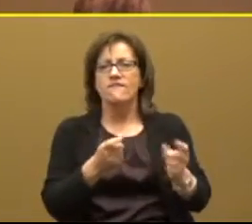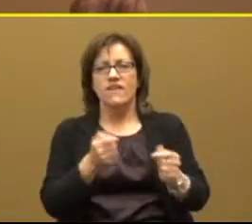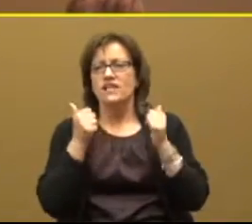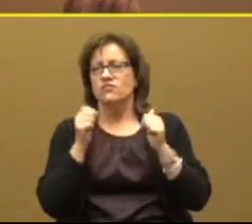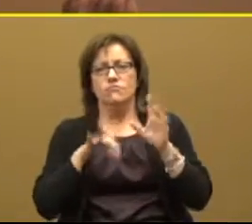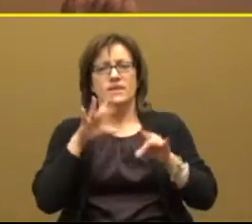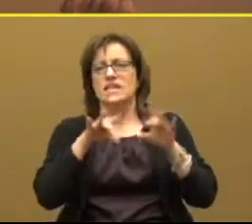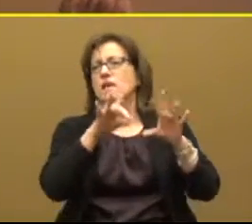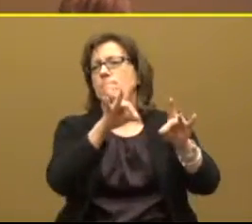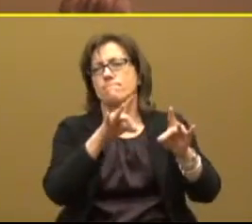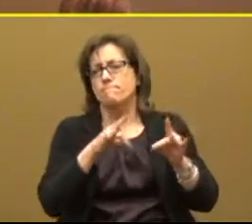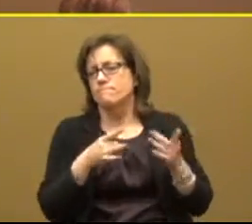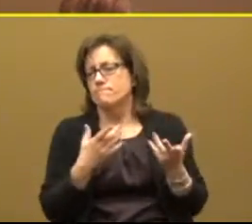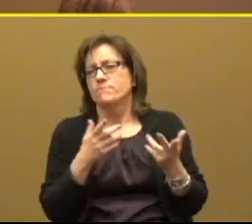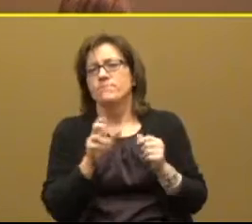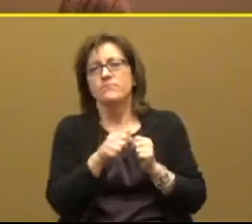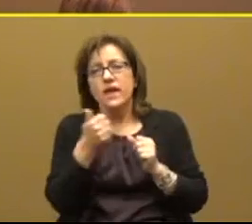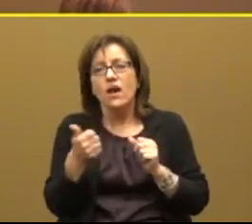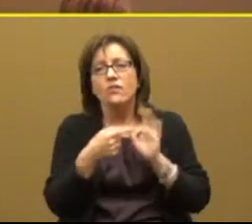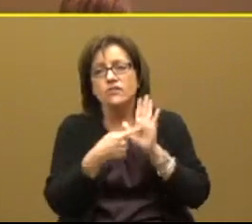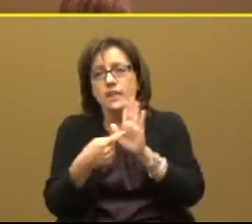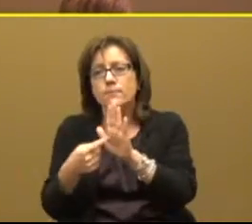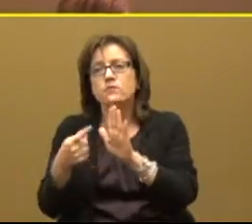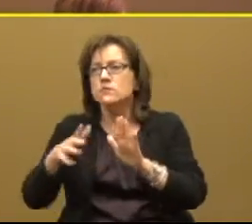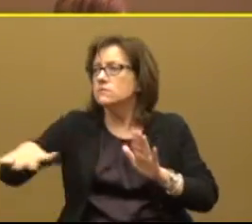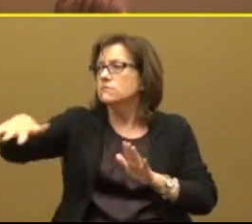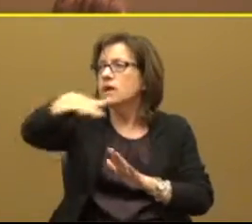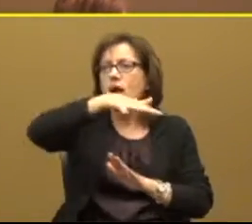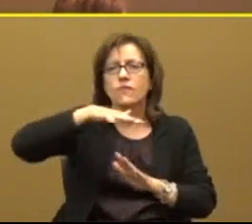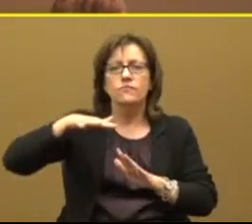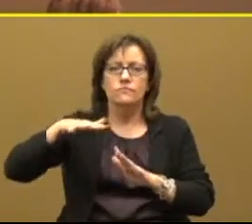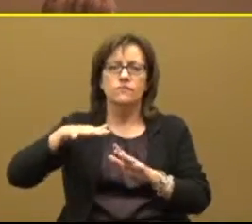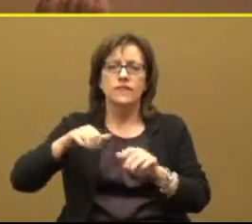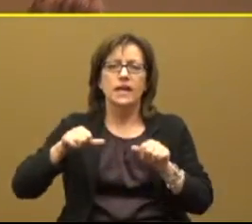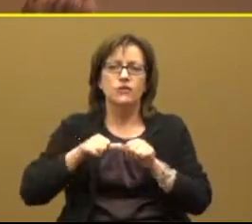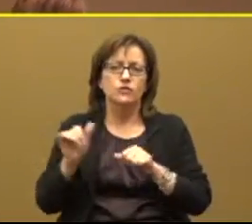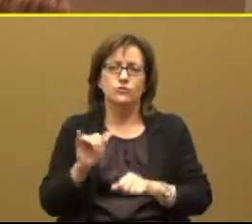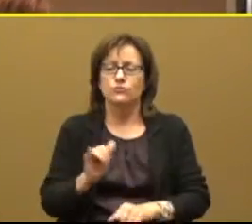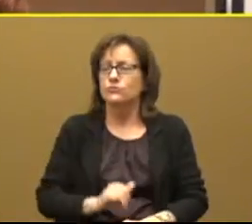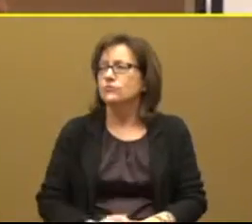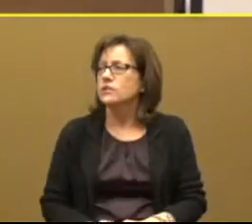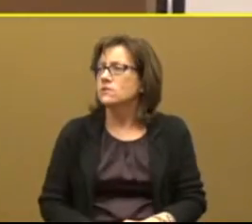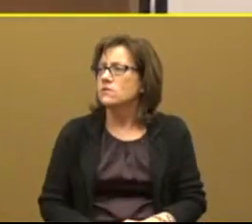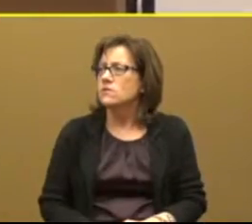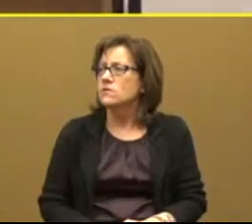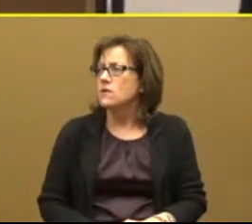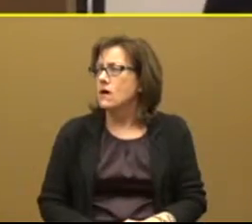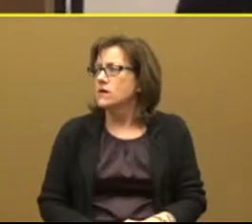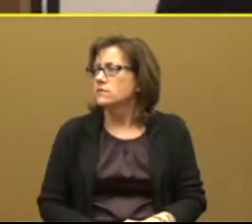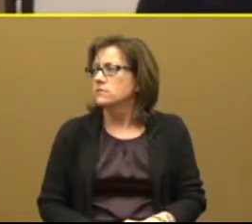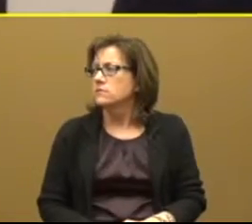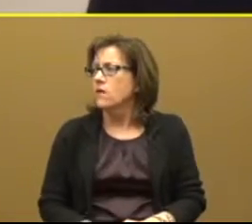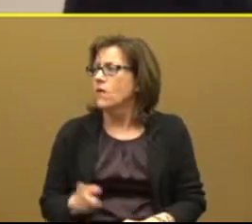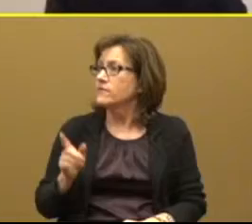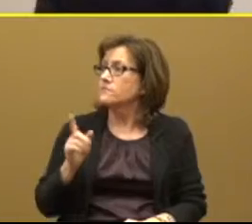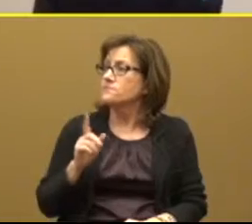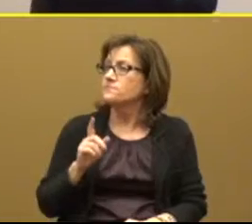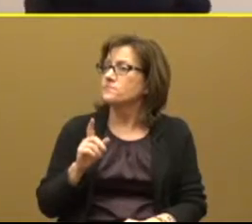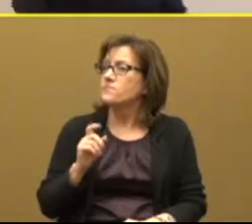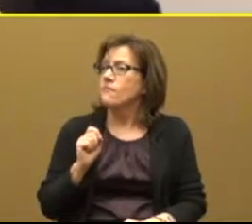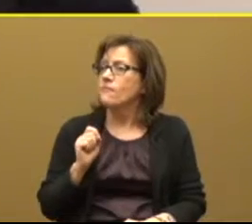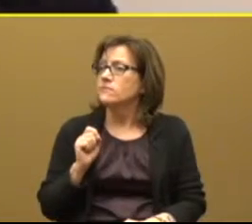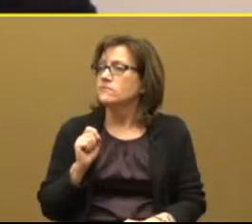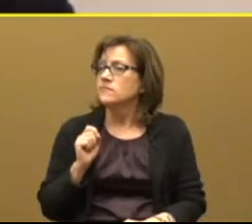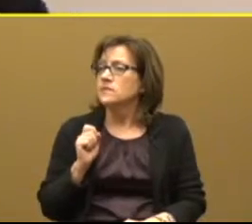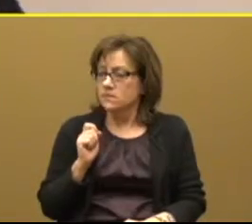to pick that up. And they begin to pick up other symbols in the environment as well. This is, whenever they get to this